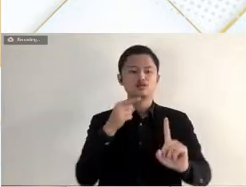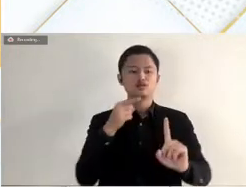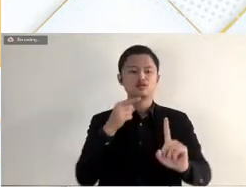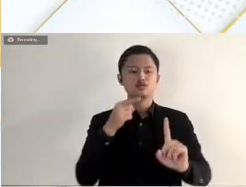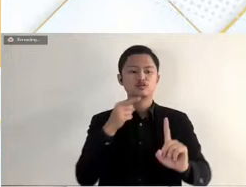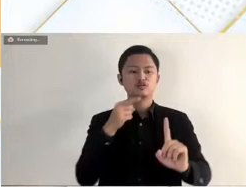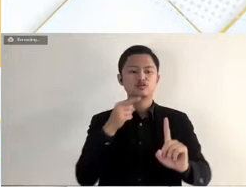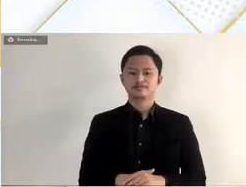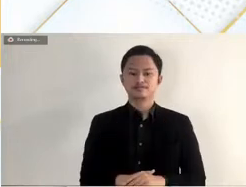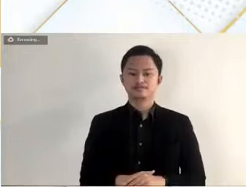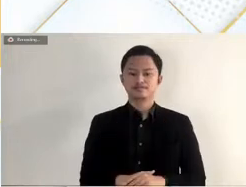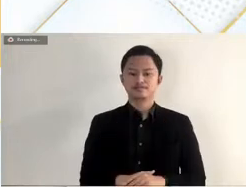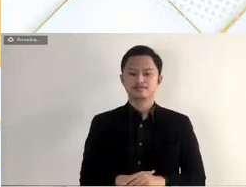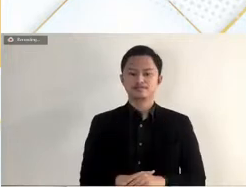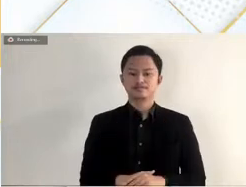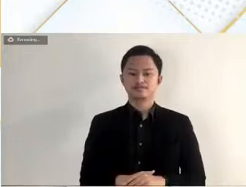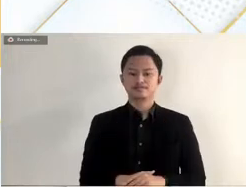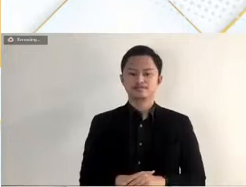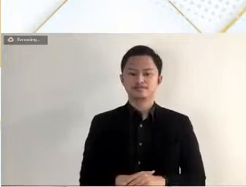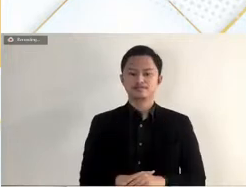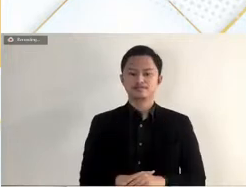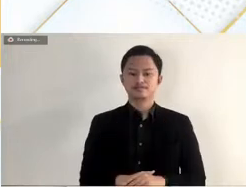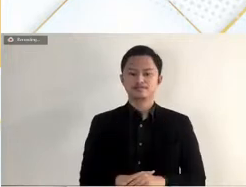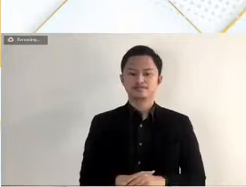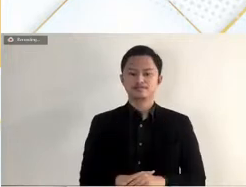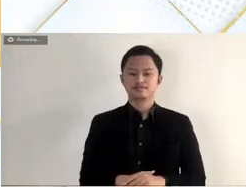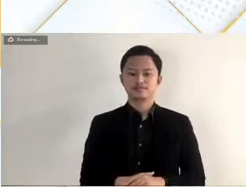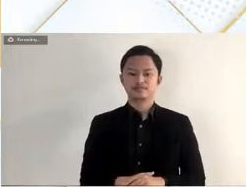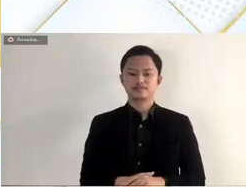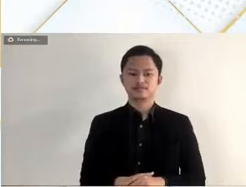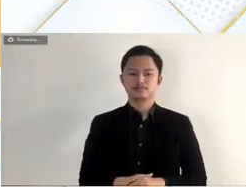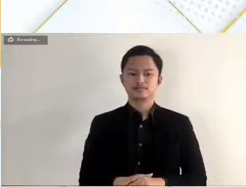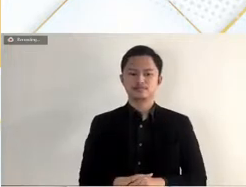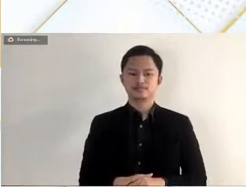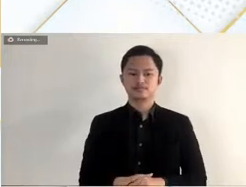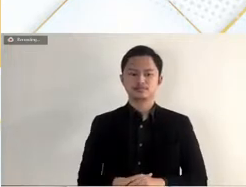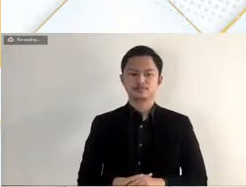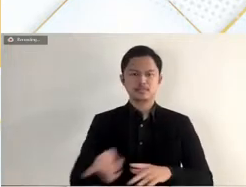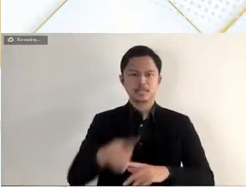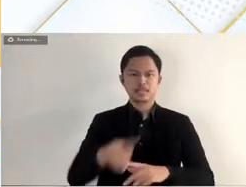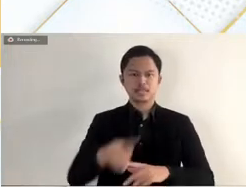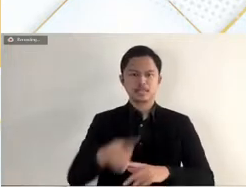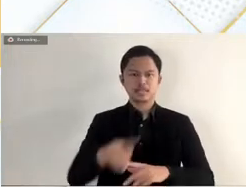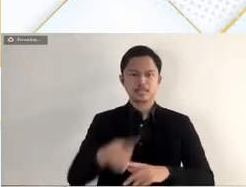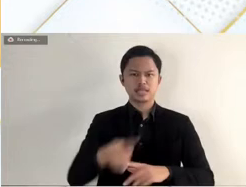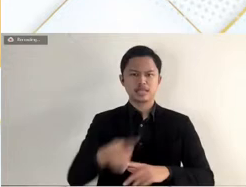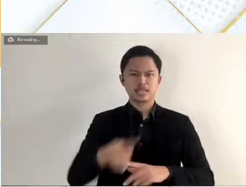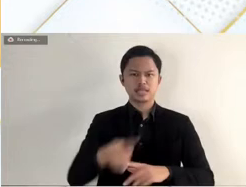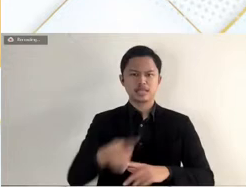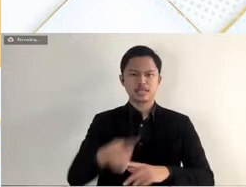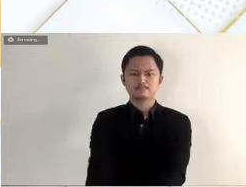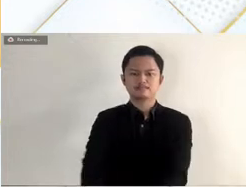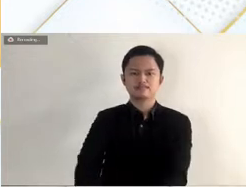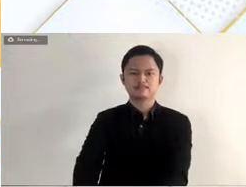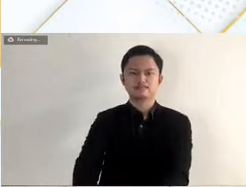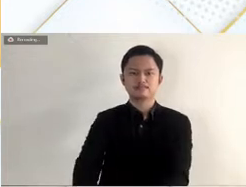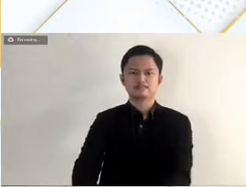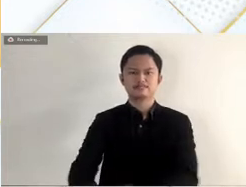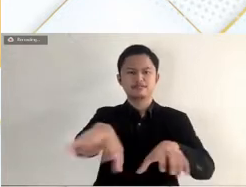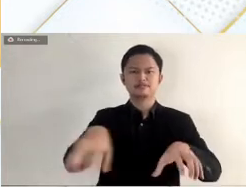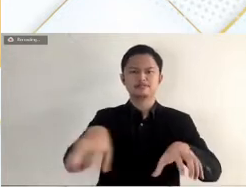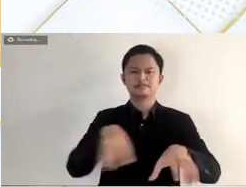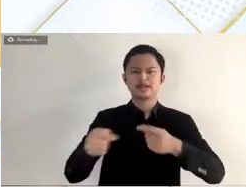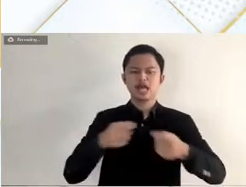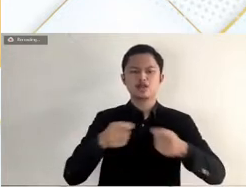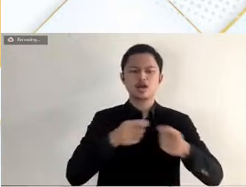security. Furthermore, while we appreciate the principles of standby force or standby arrangements, as we